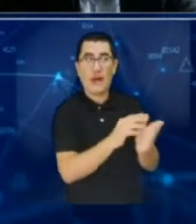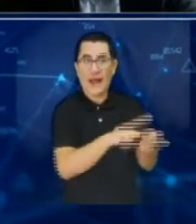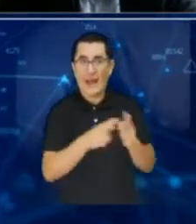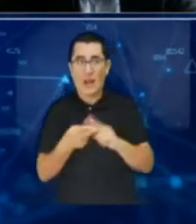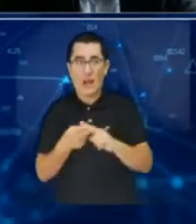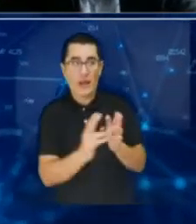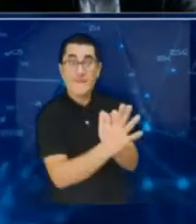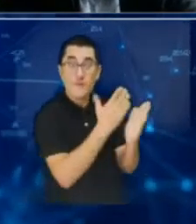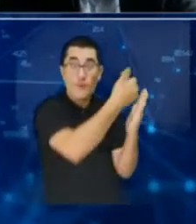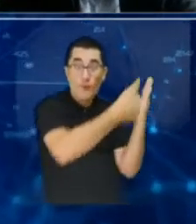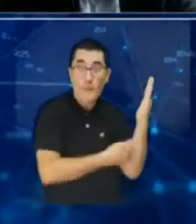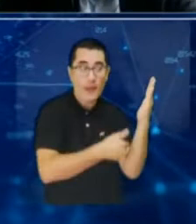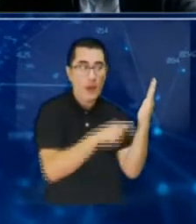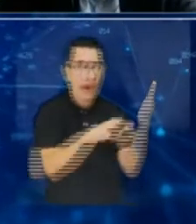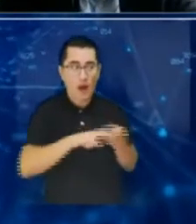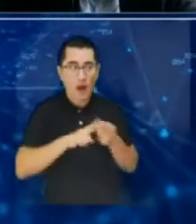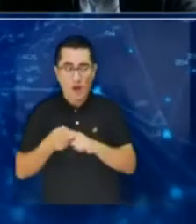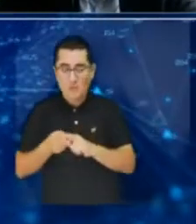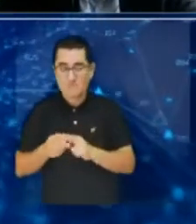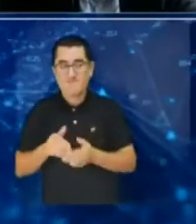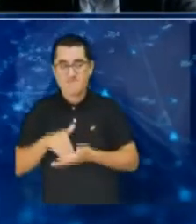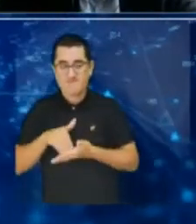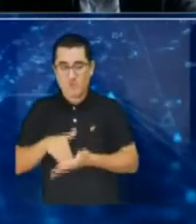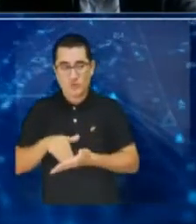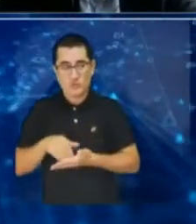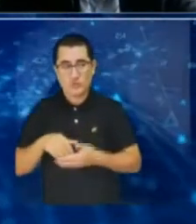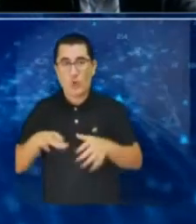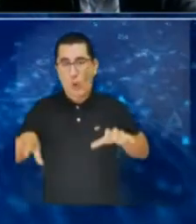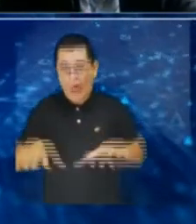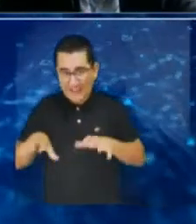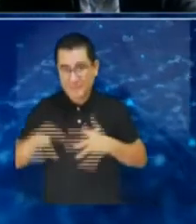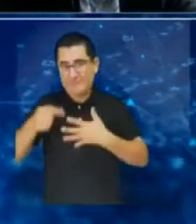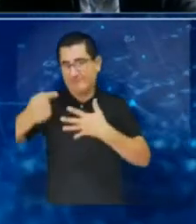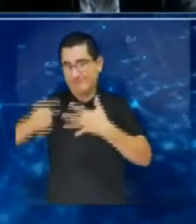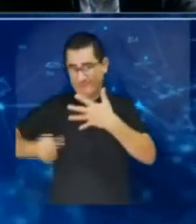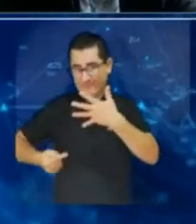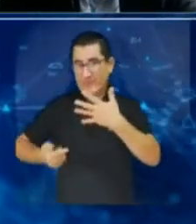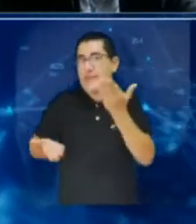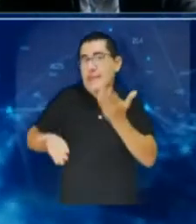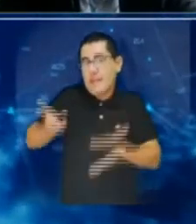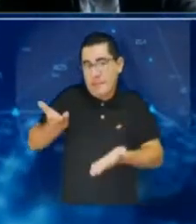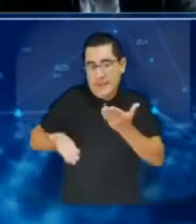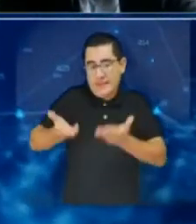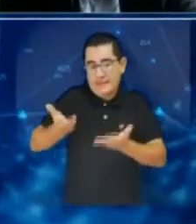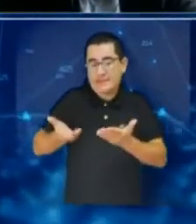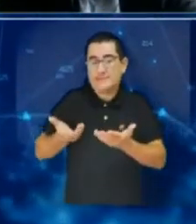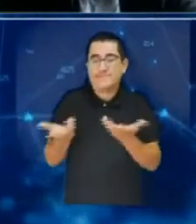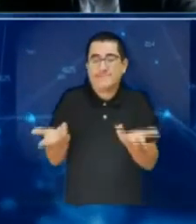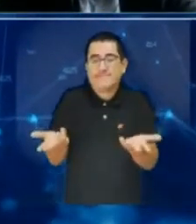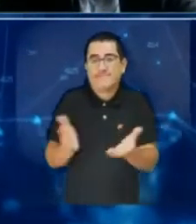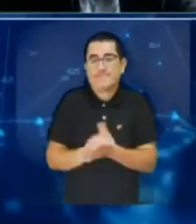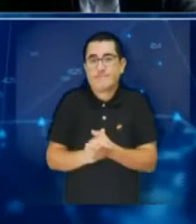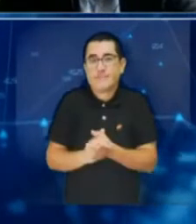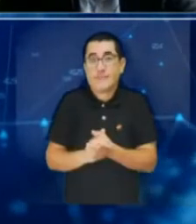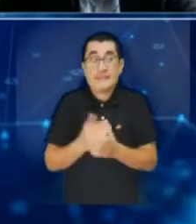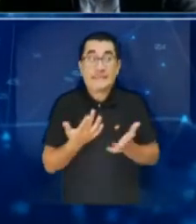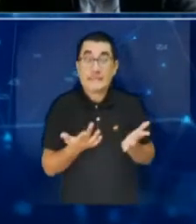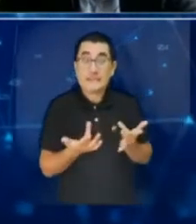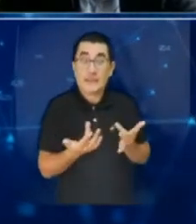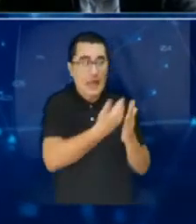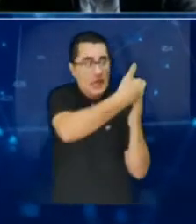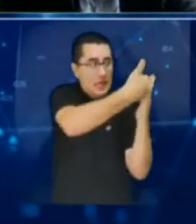is that the conference can define action. What comes from this report, it